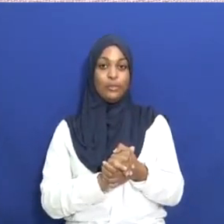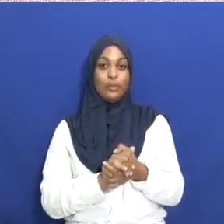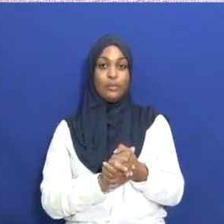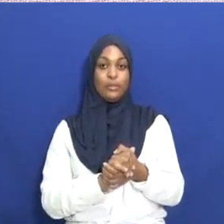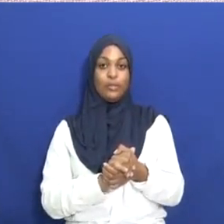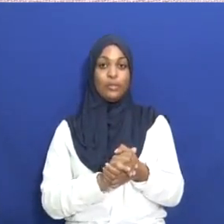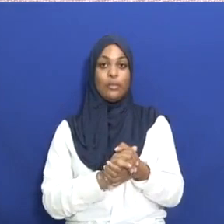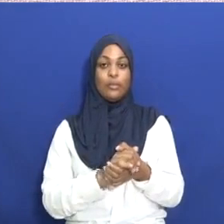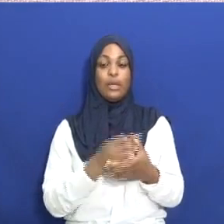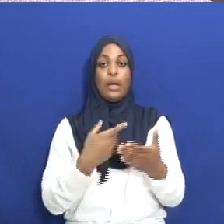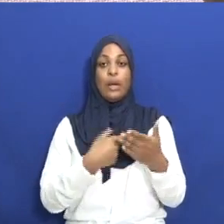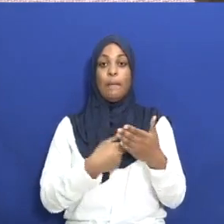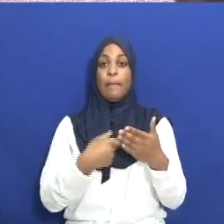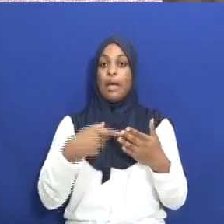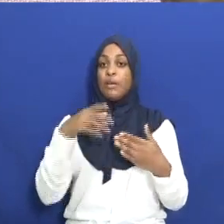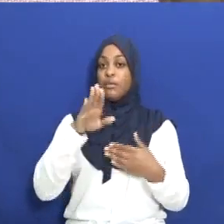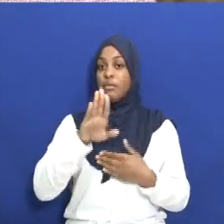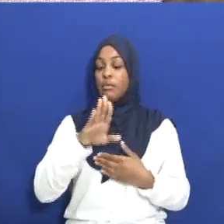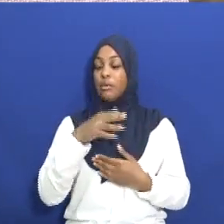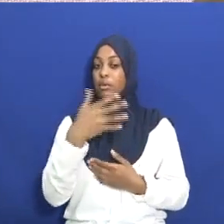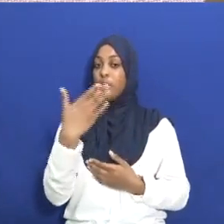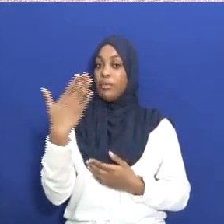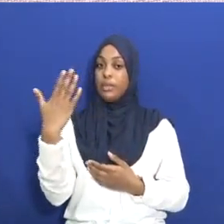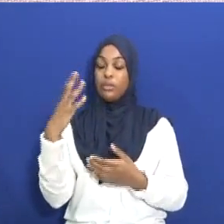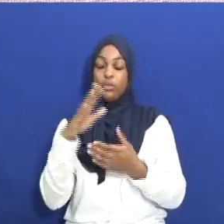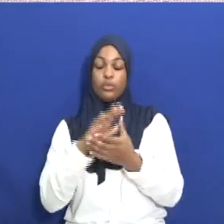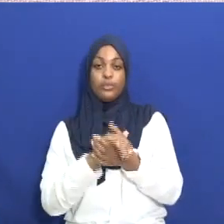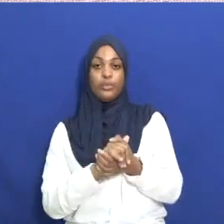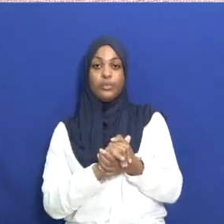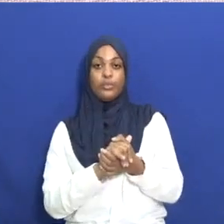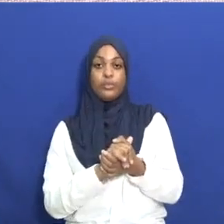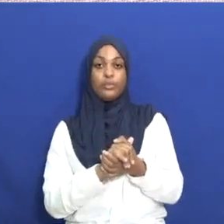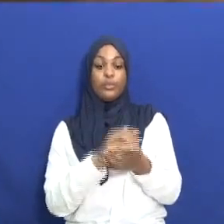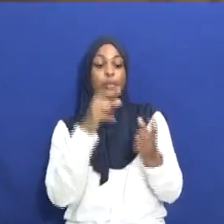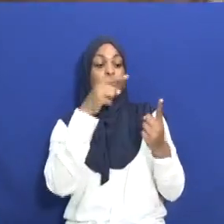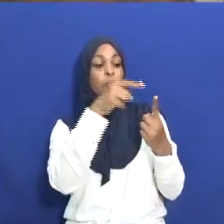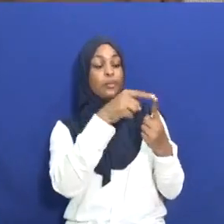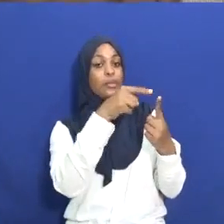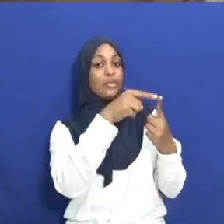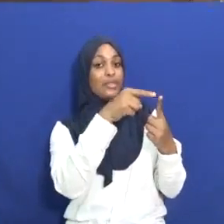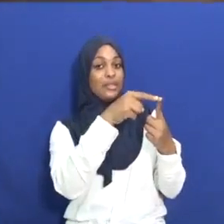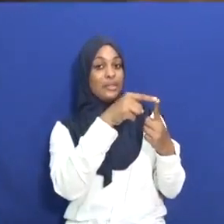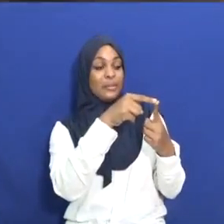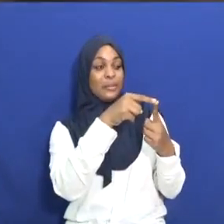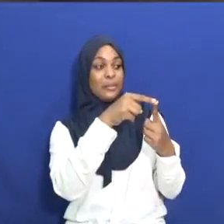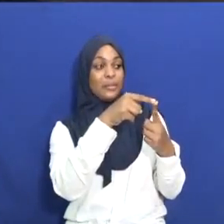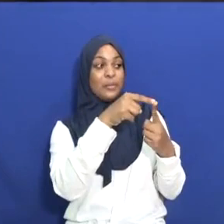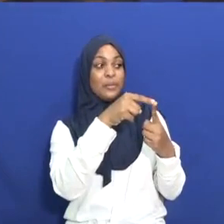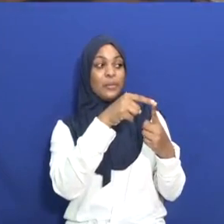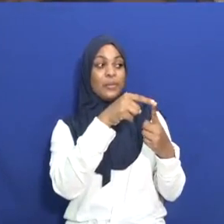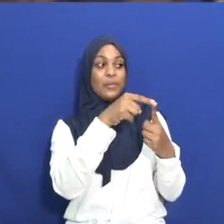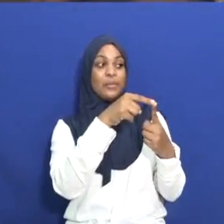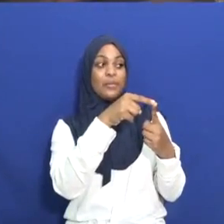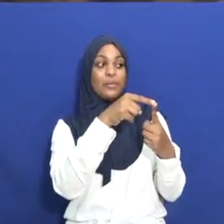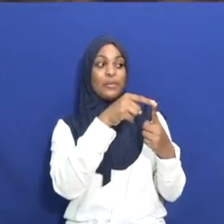given its name. So for example, if we look at number 1, so this